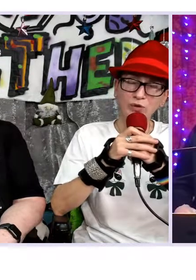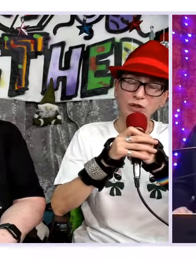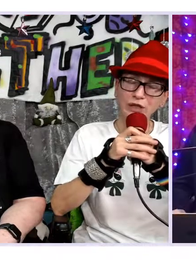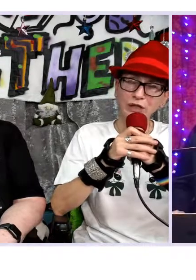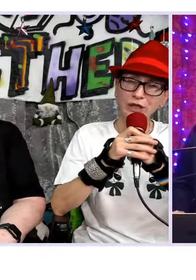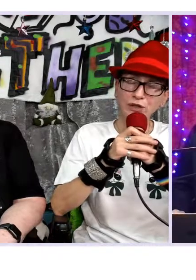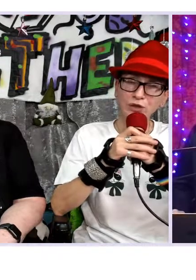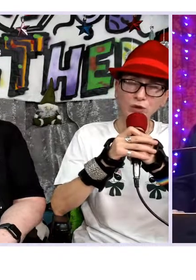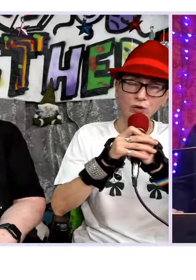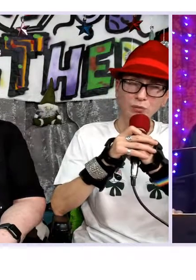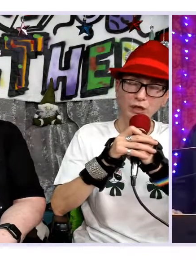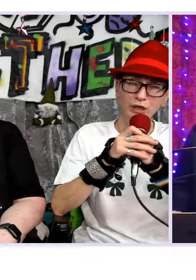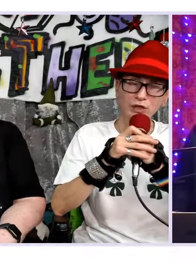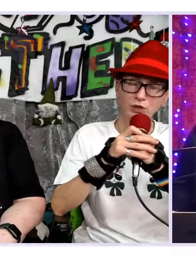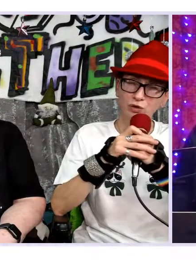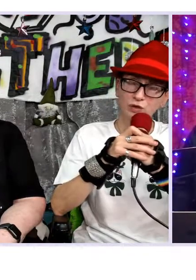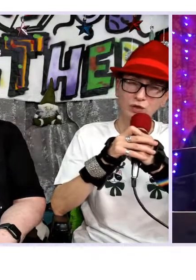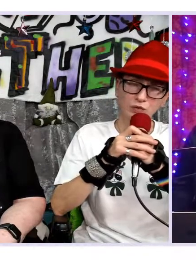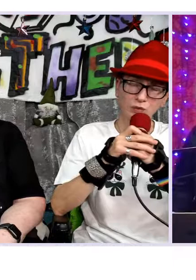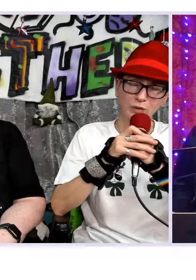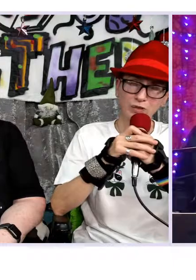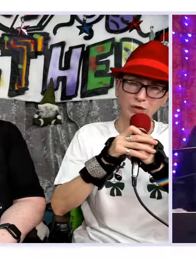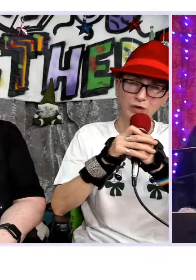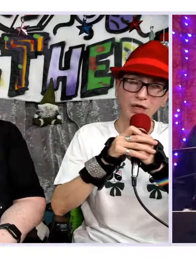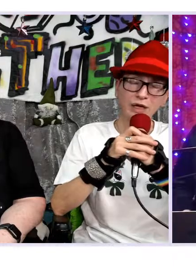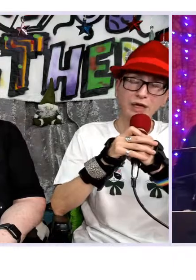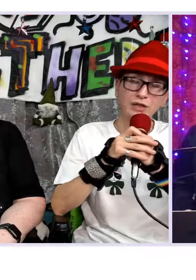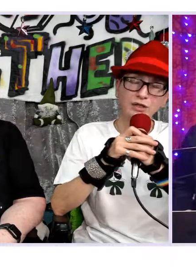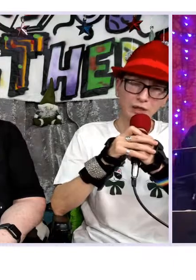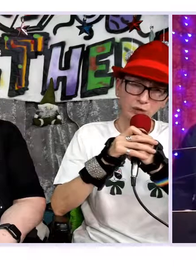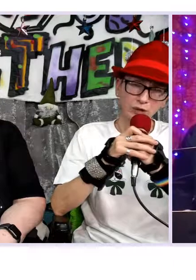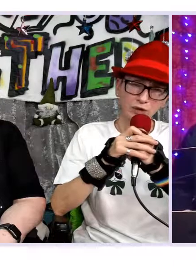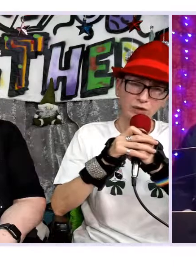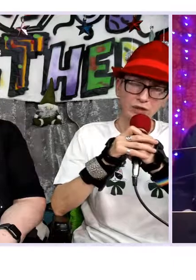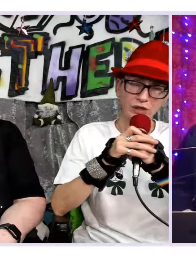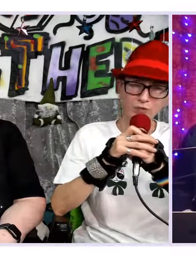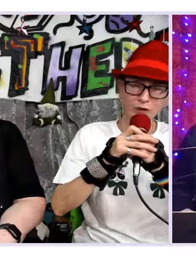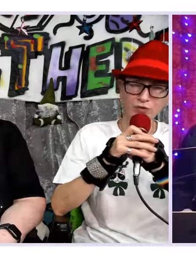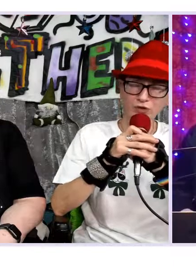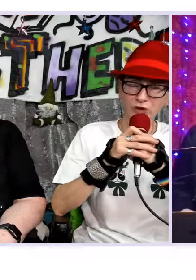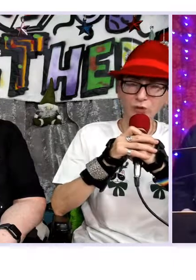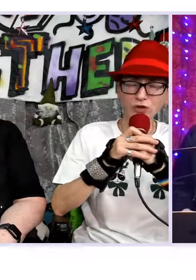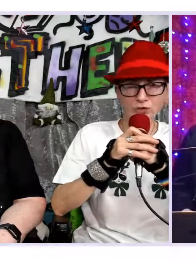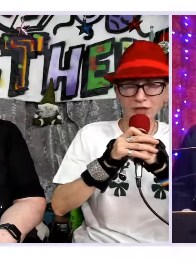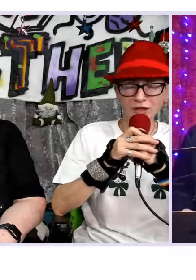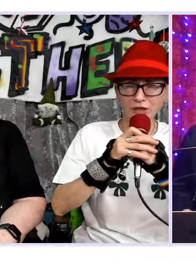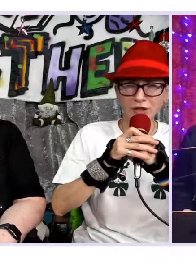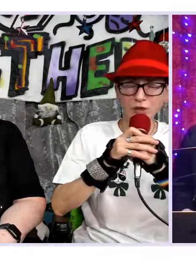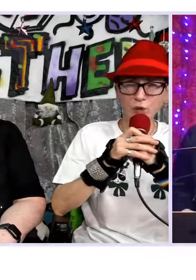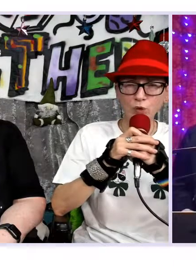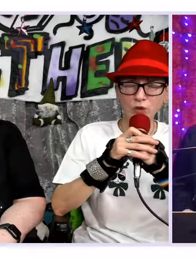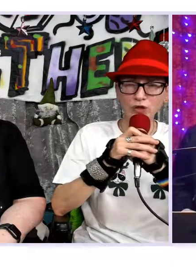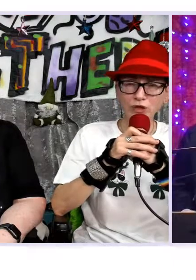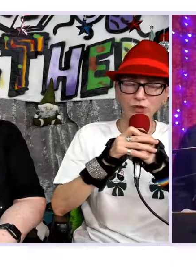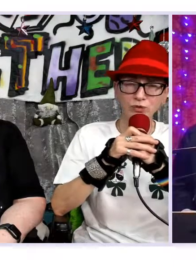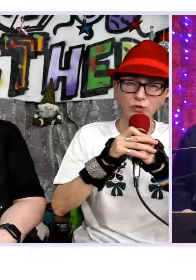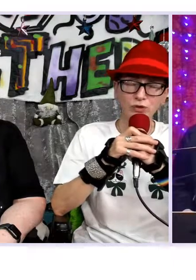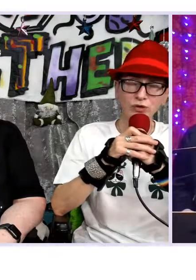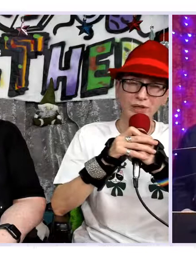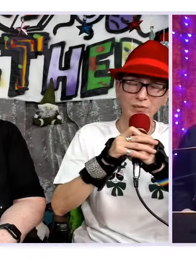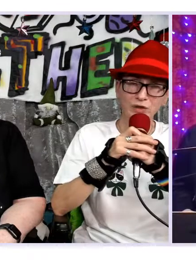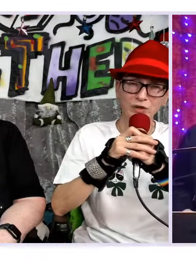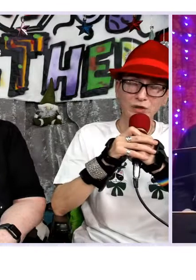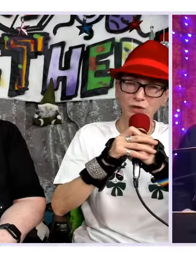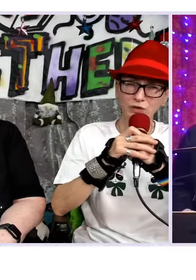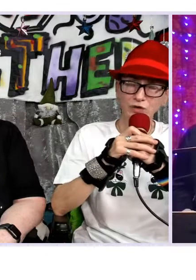be able to click on the page on the festival website, download an EPUB file directly, or click through